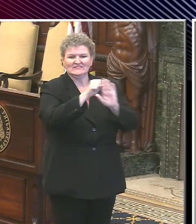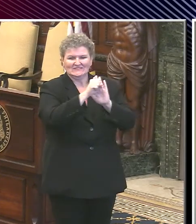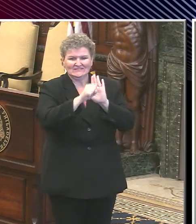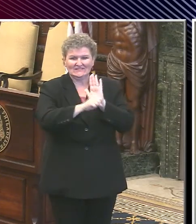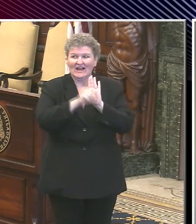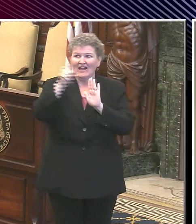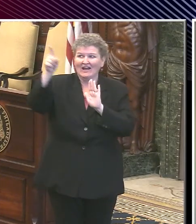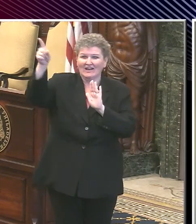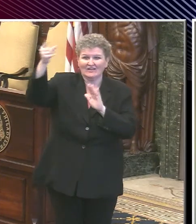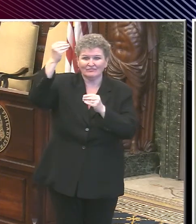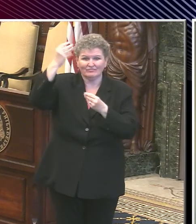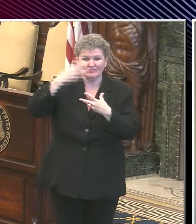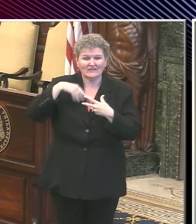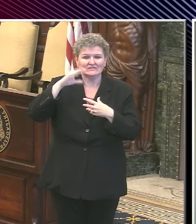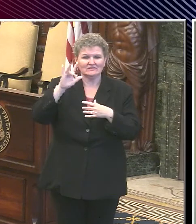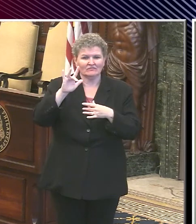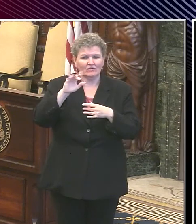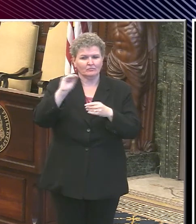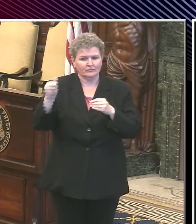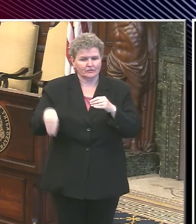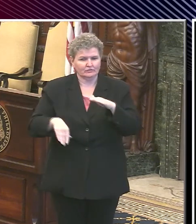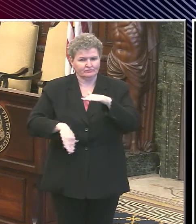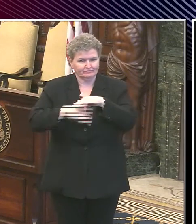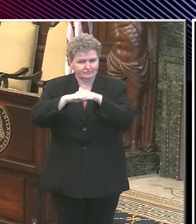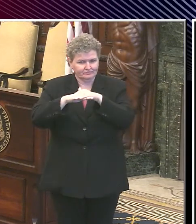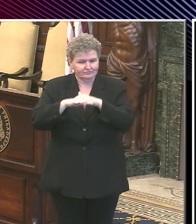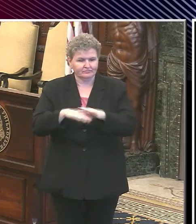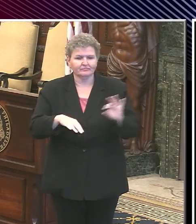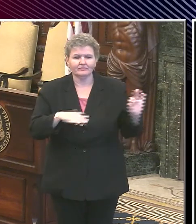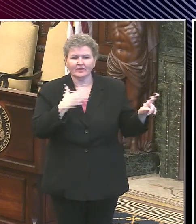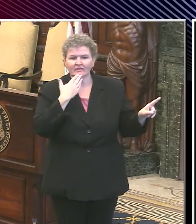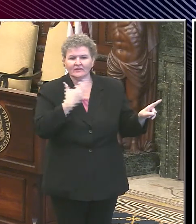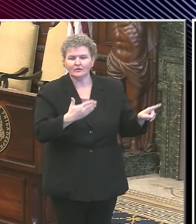right now, correct? Okay. All right, thank you.